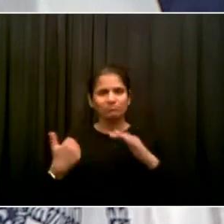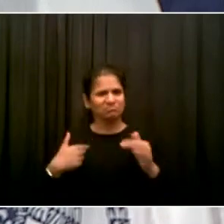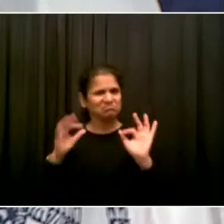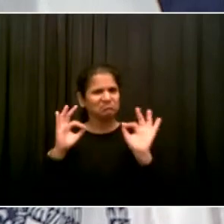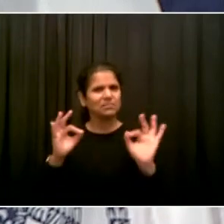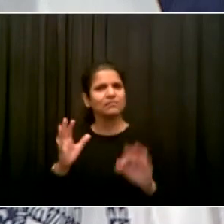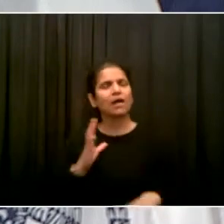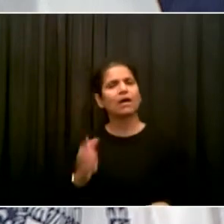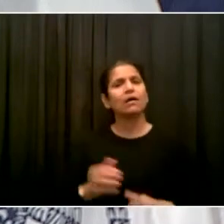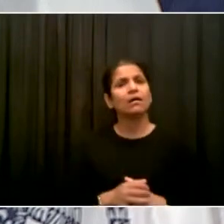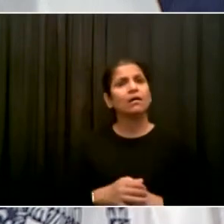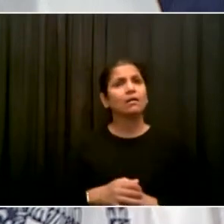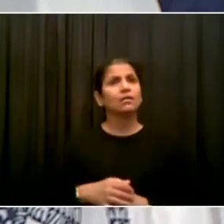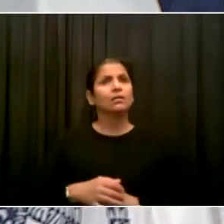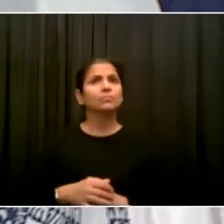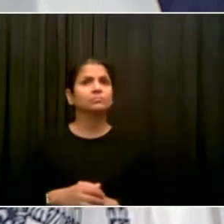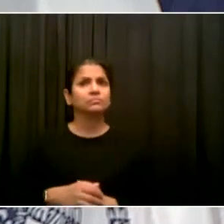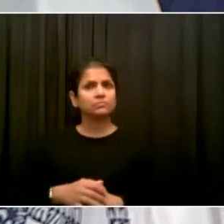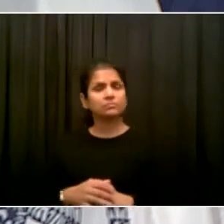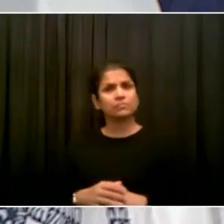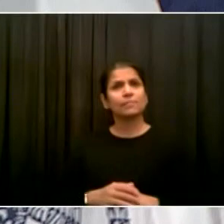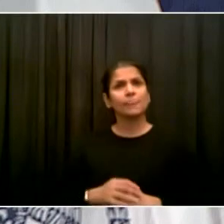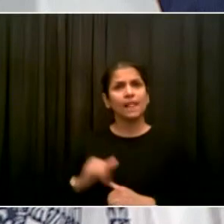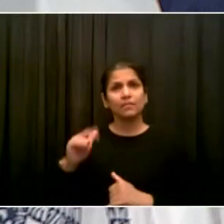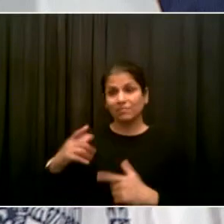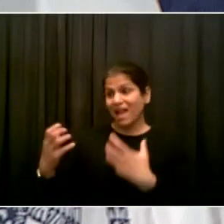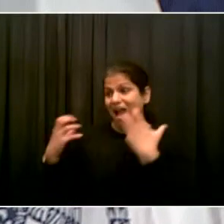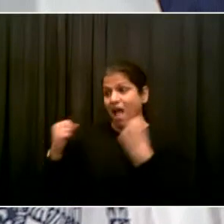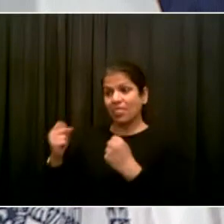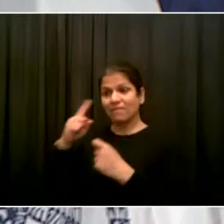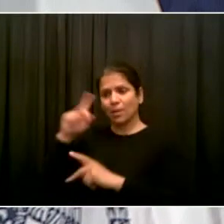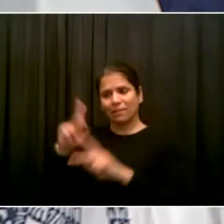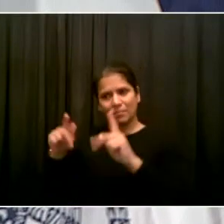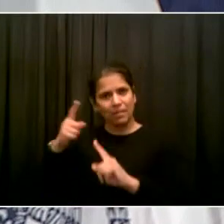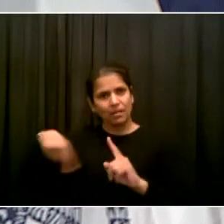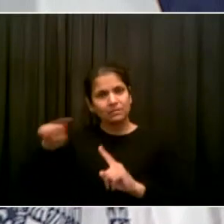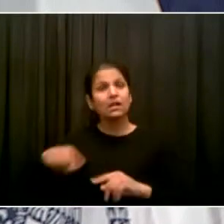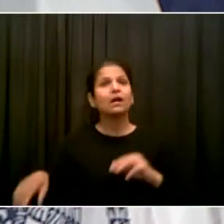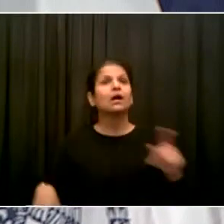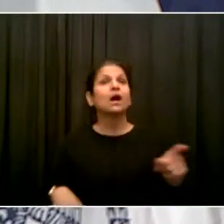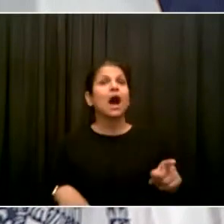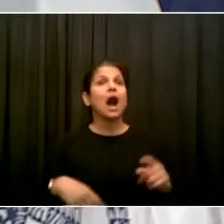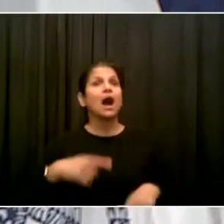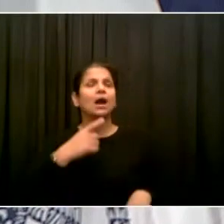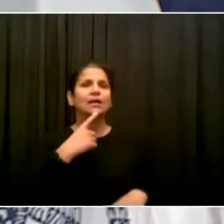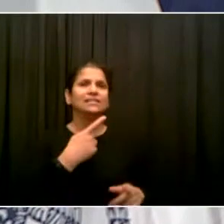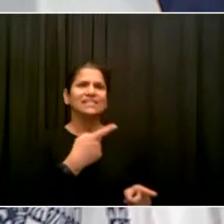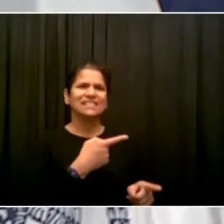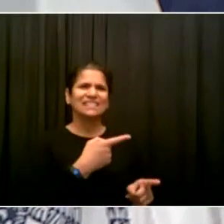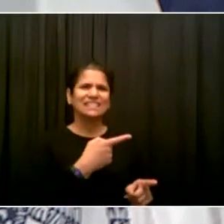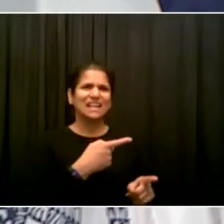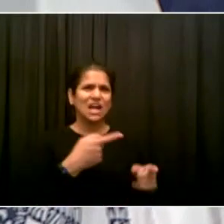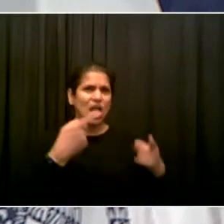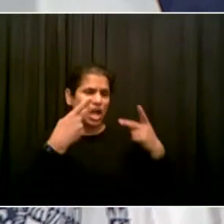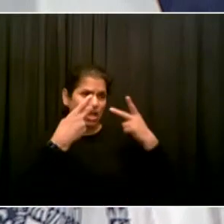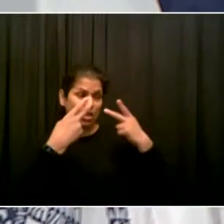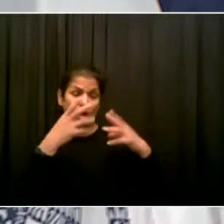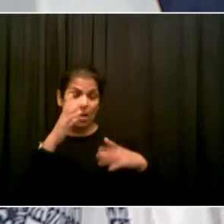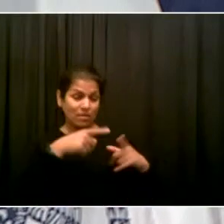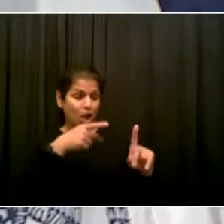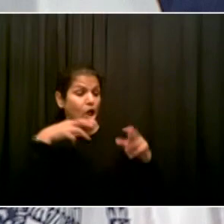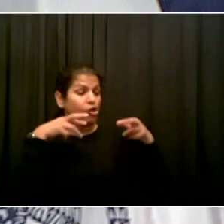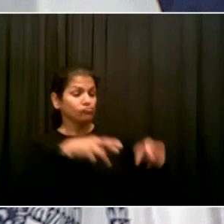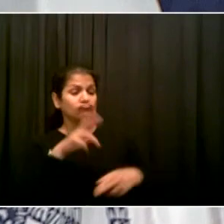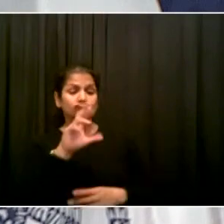yet to make those subway rides. Why? Well, I have been out on the subway for sure, and some of your colleagues were with me, Nolan, but I'm going to be doing it in a